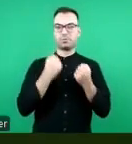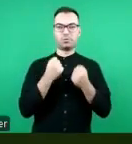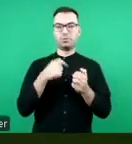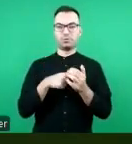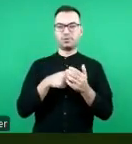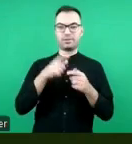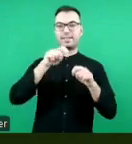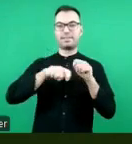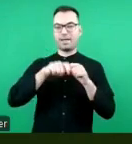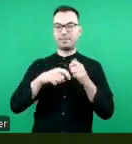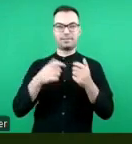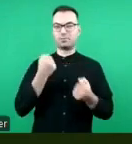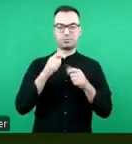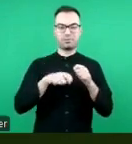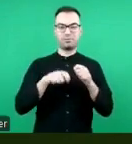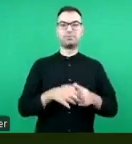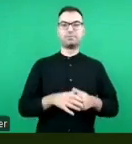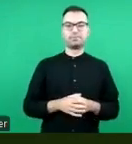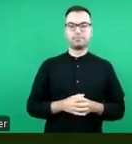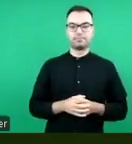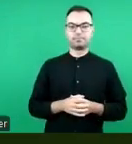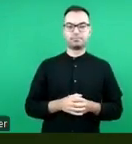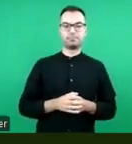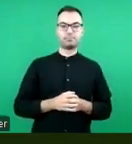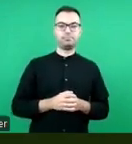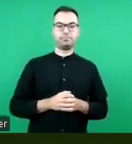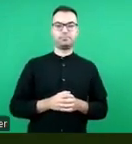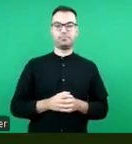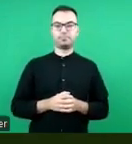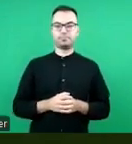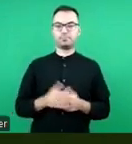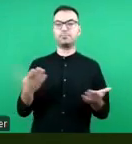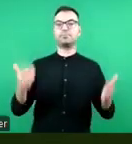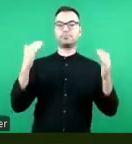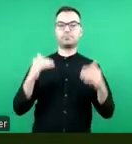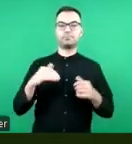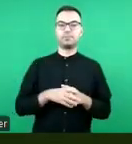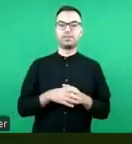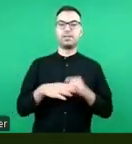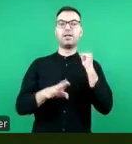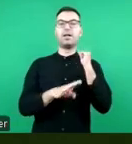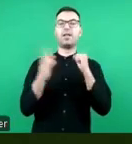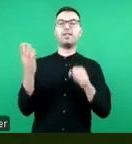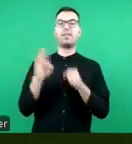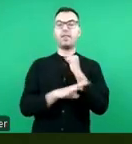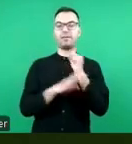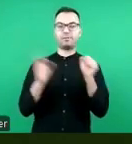actually. So if we come to salvage logging now,